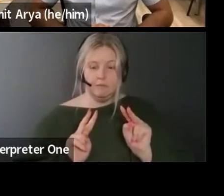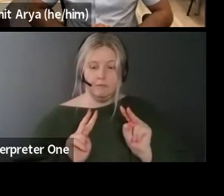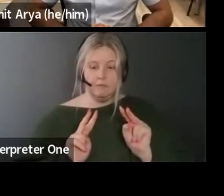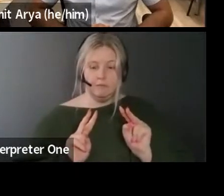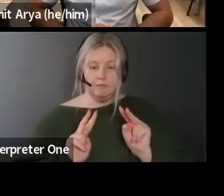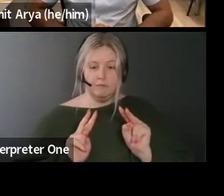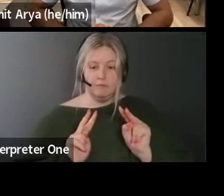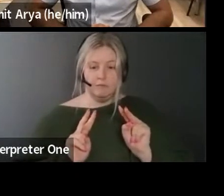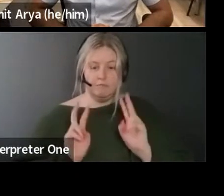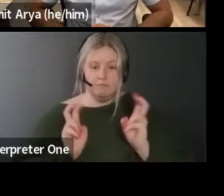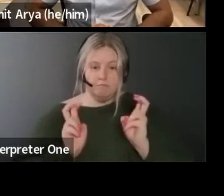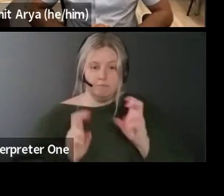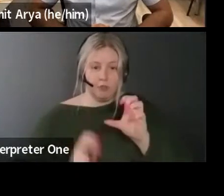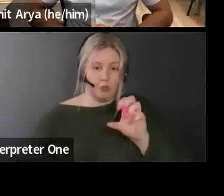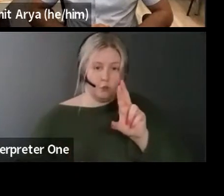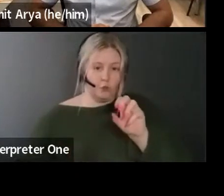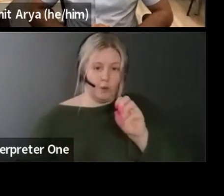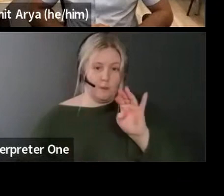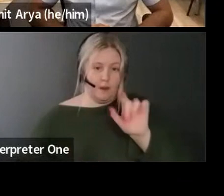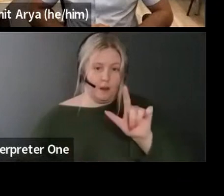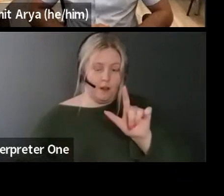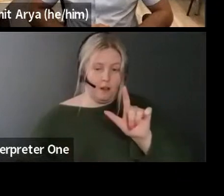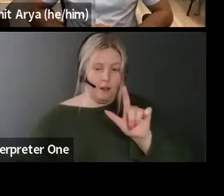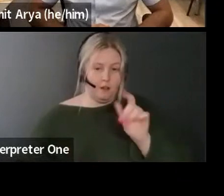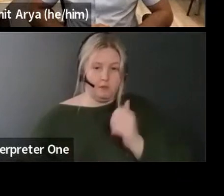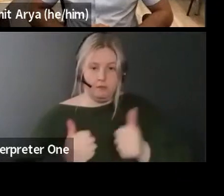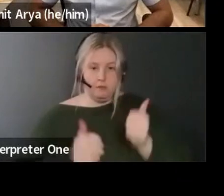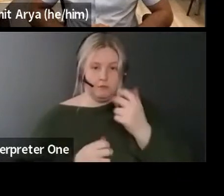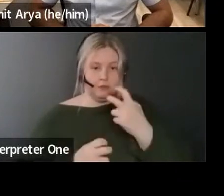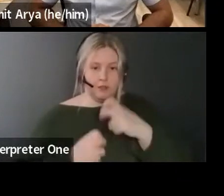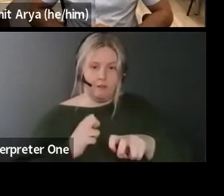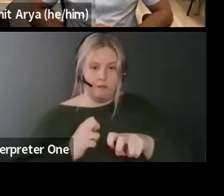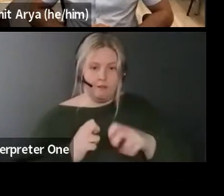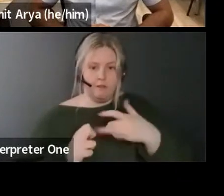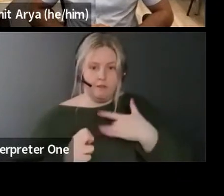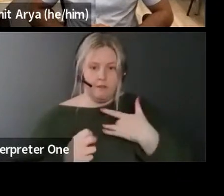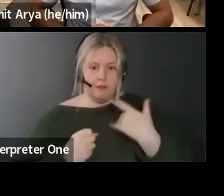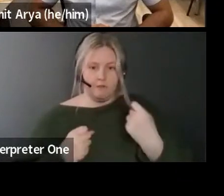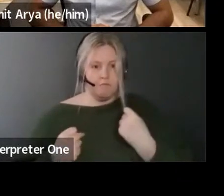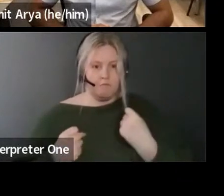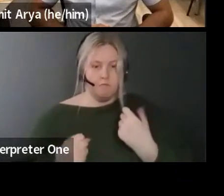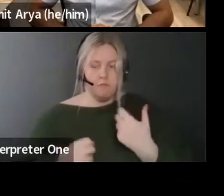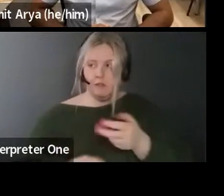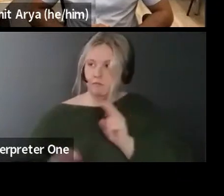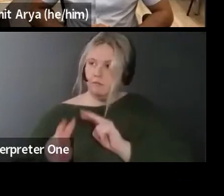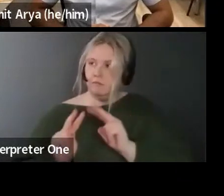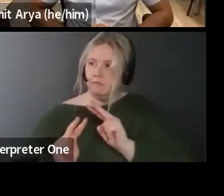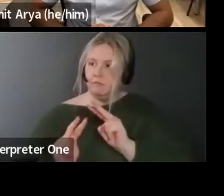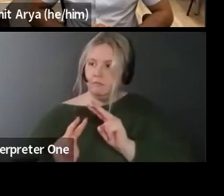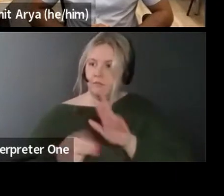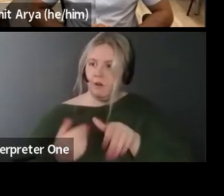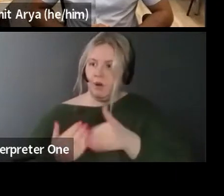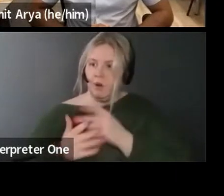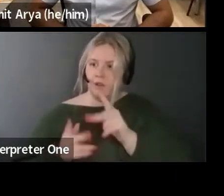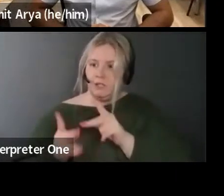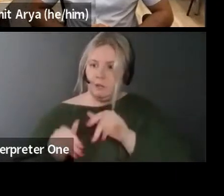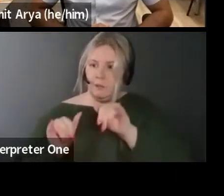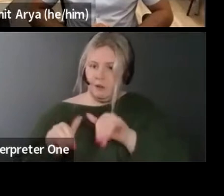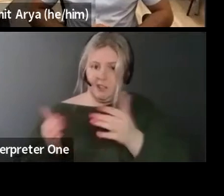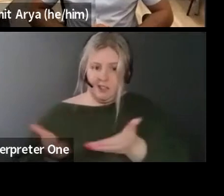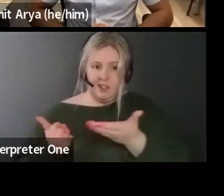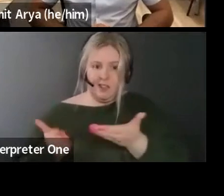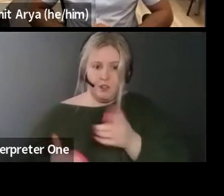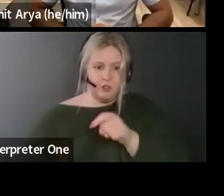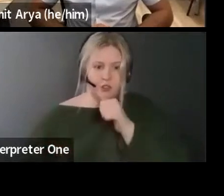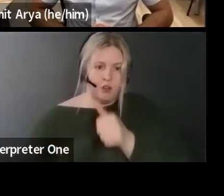quote unquote, like criminals, they look around and they say like, yo, all these folks should be out, even